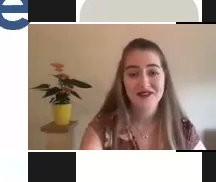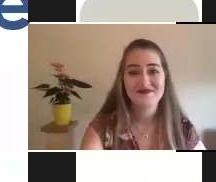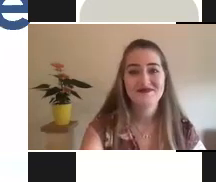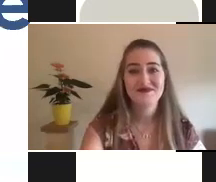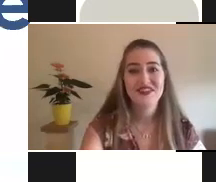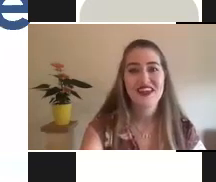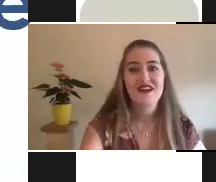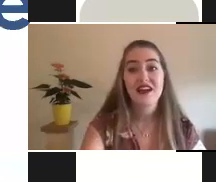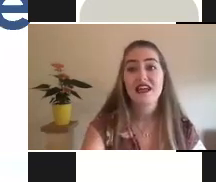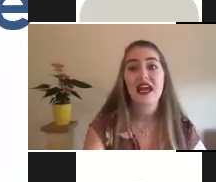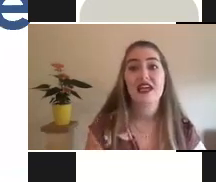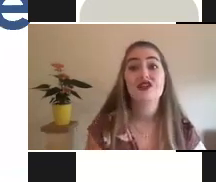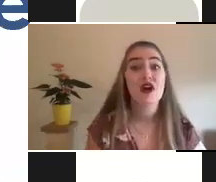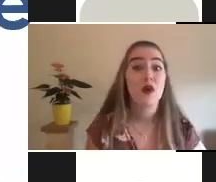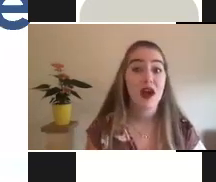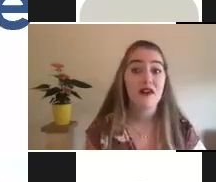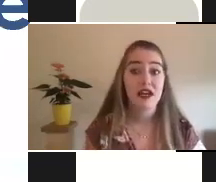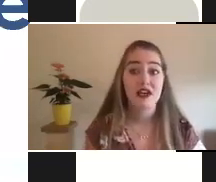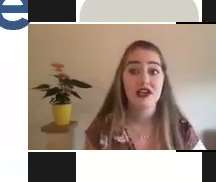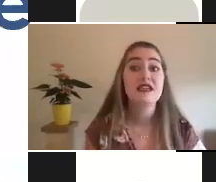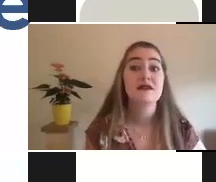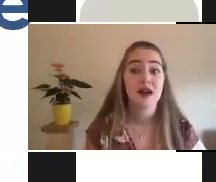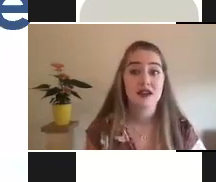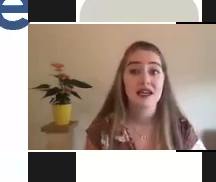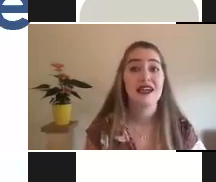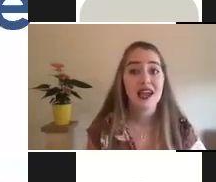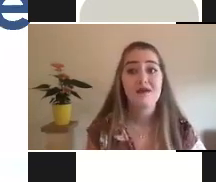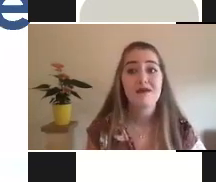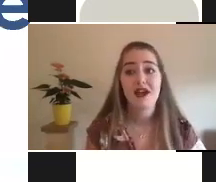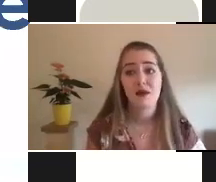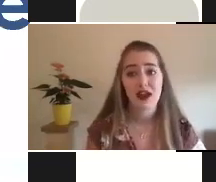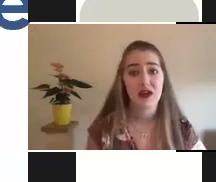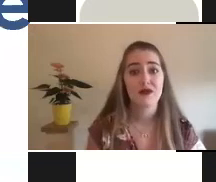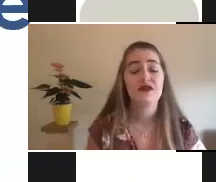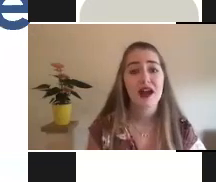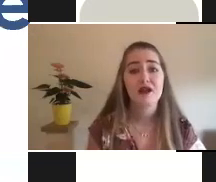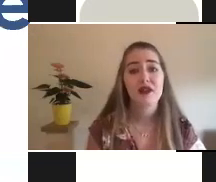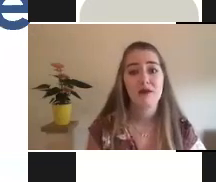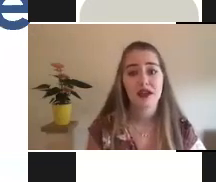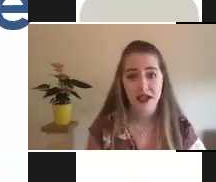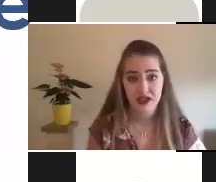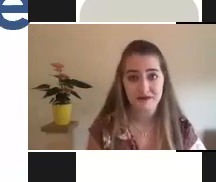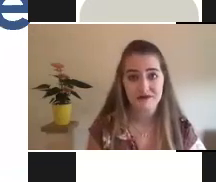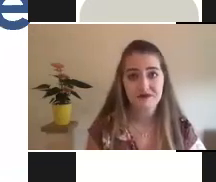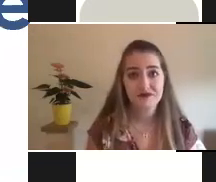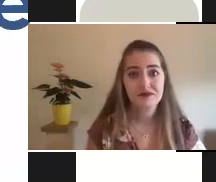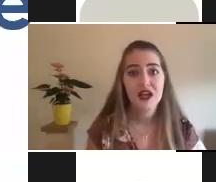phone. Finally, a strong Wi-Fi connection is a must, and it can make or break you, so find a reliable